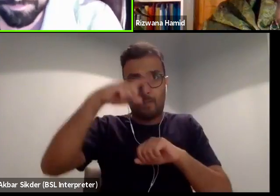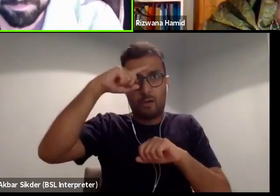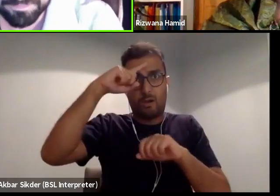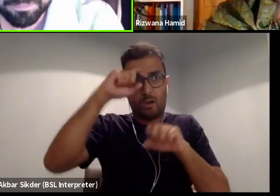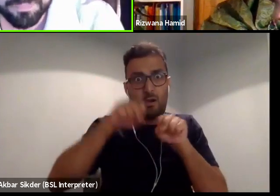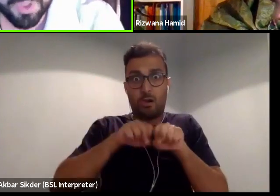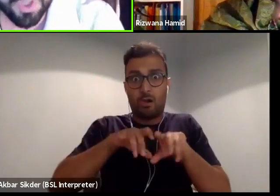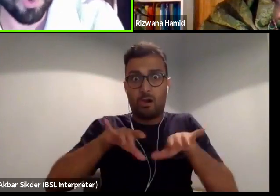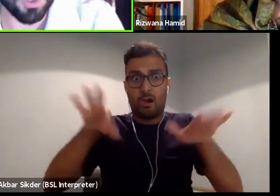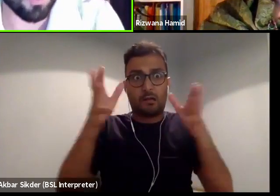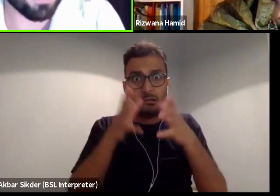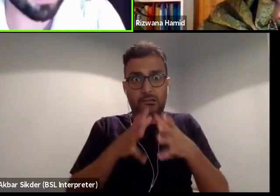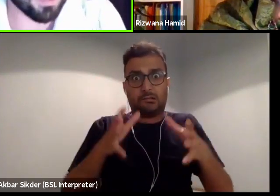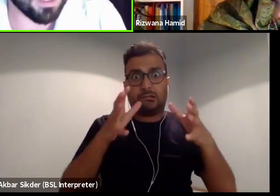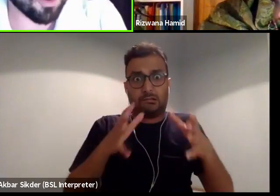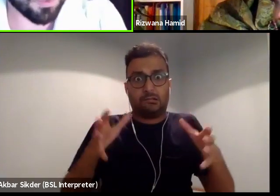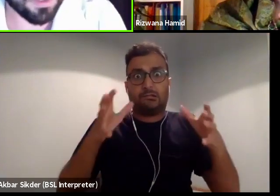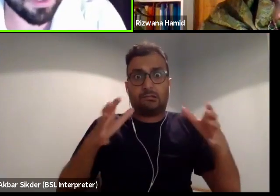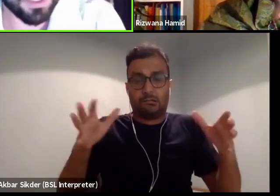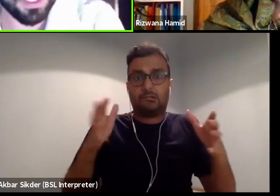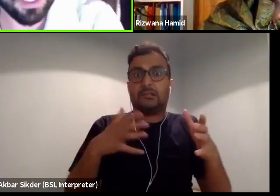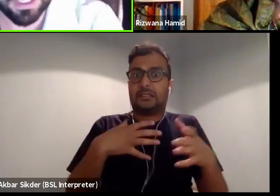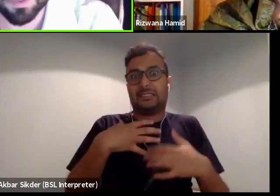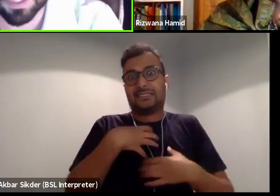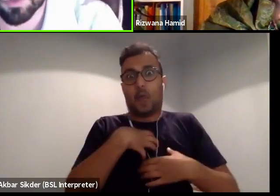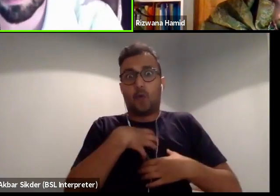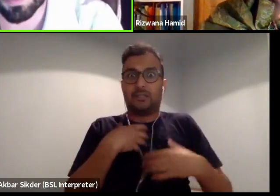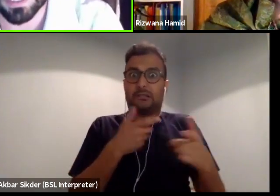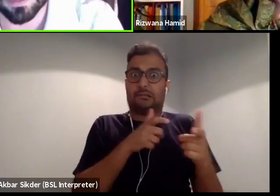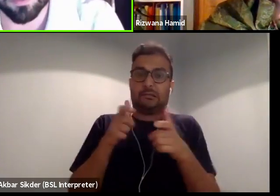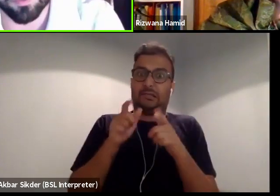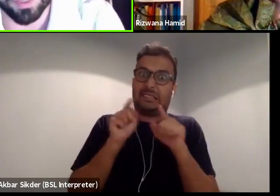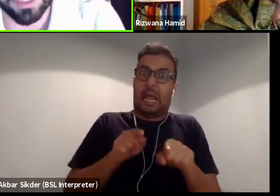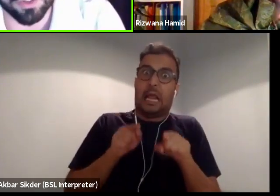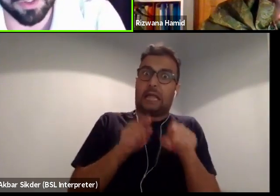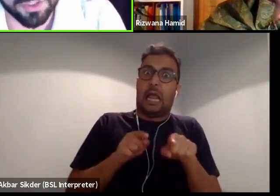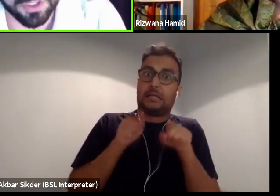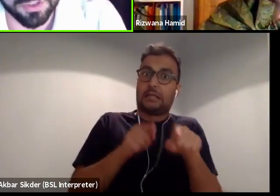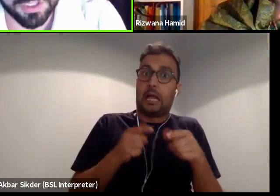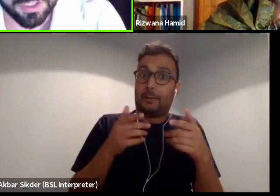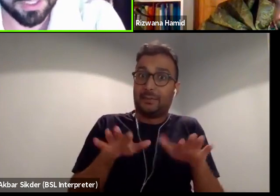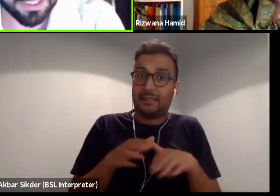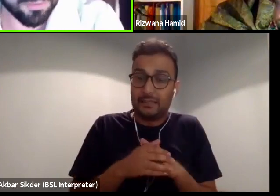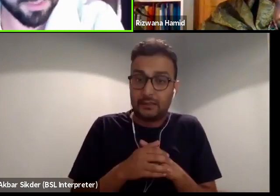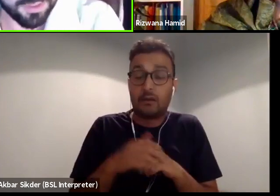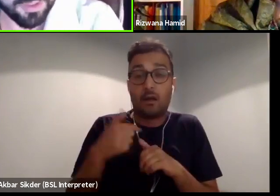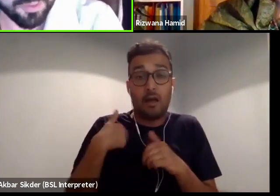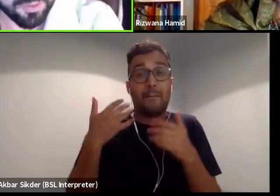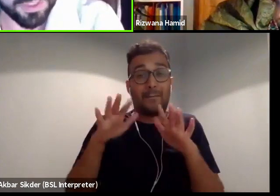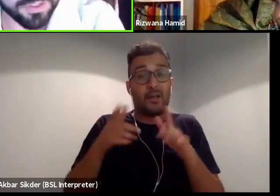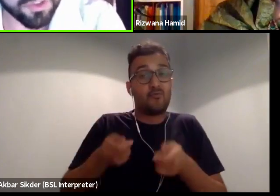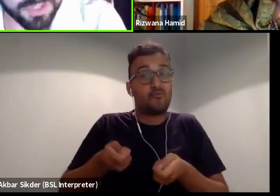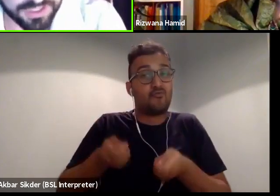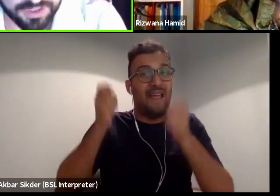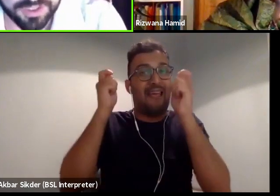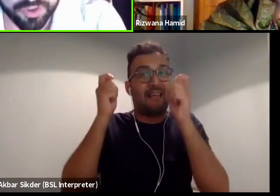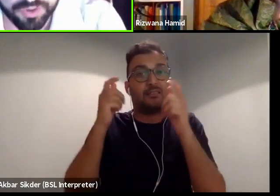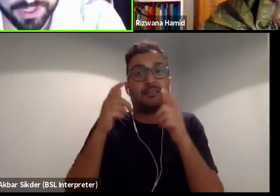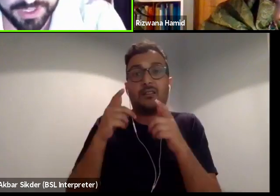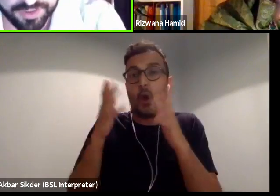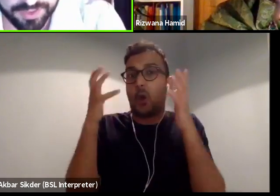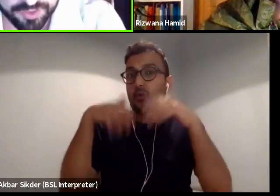attacks. We've had dialogue with the counter-terrorism policing and raised our concerns. So that's something we're